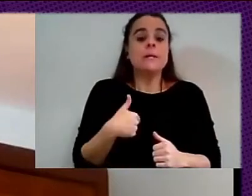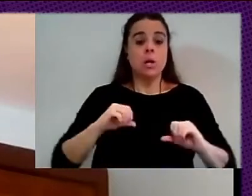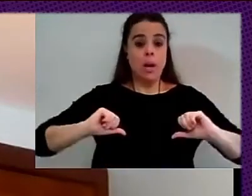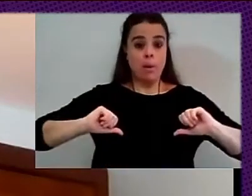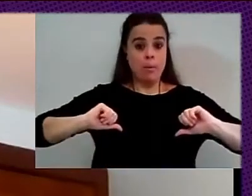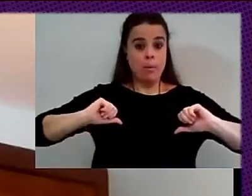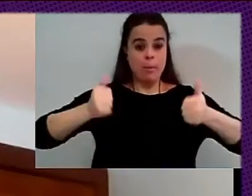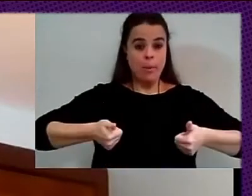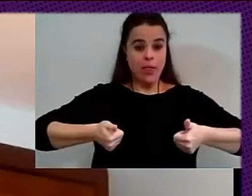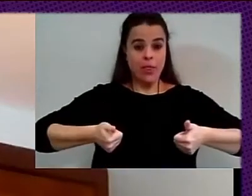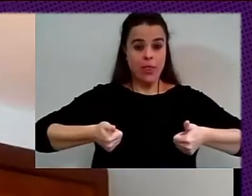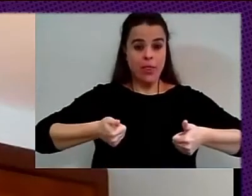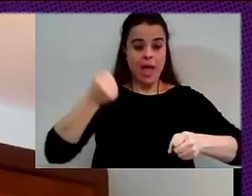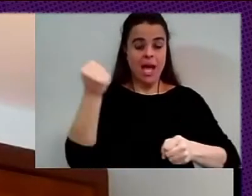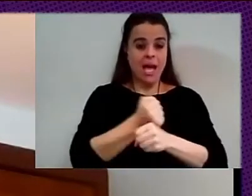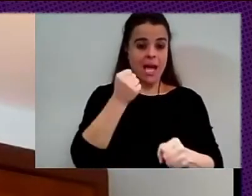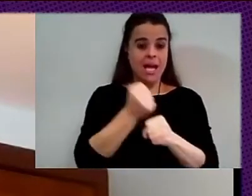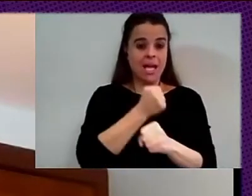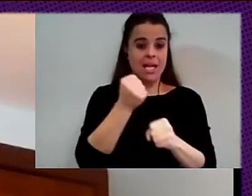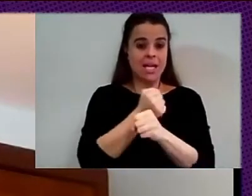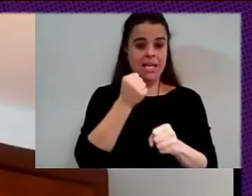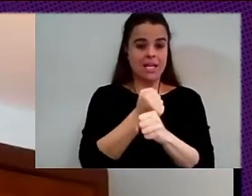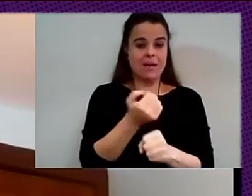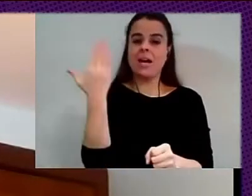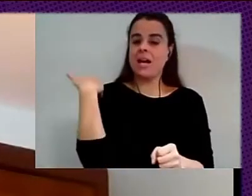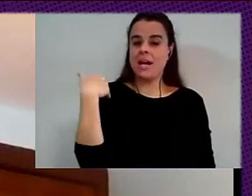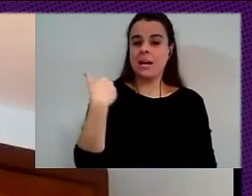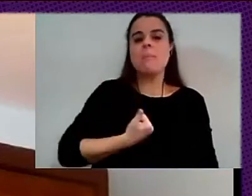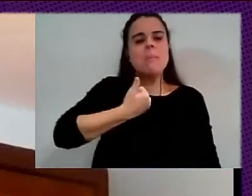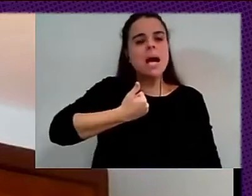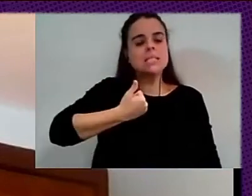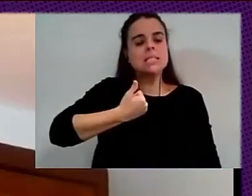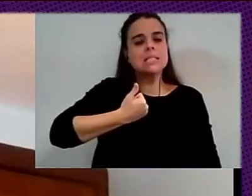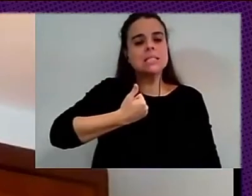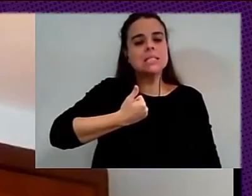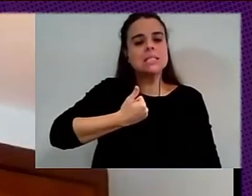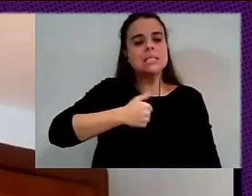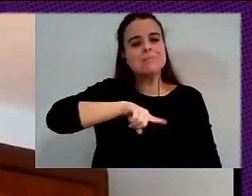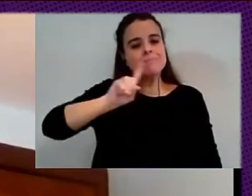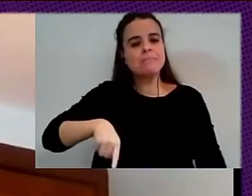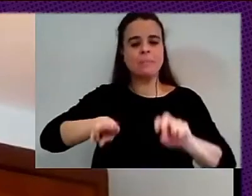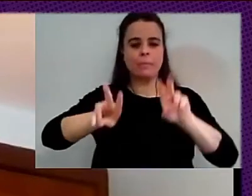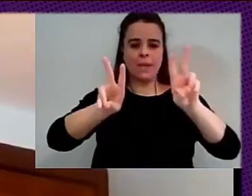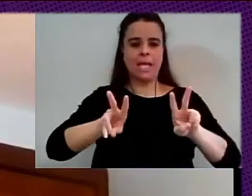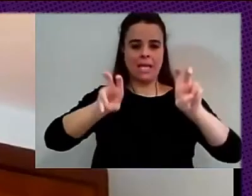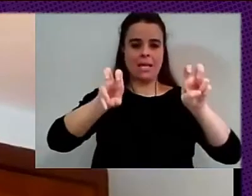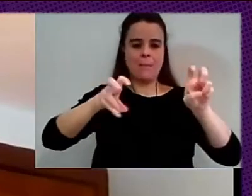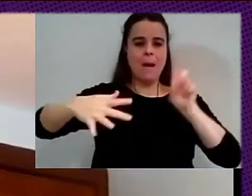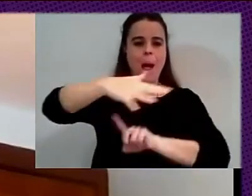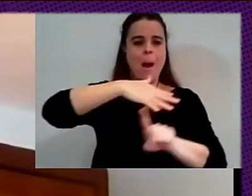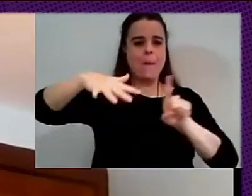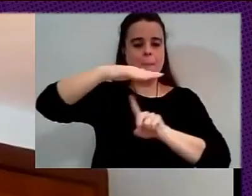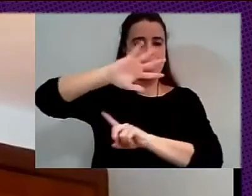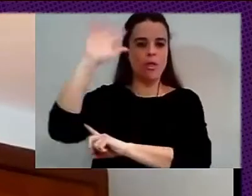issue a few years ago, primarily through Jason Hickel, who is from Swaziland, which is a little landlocked